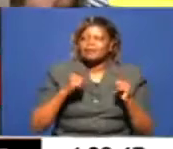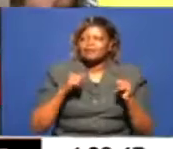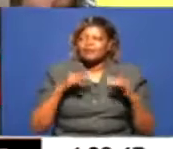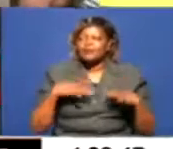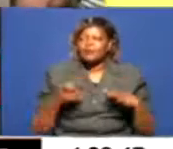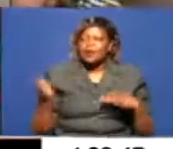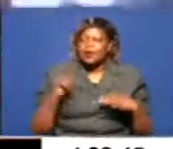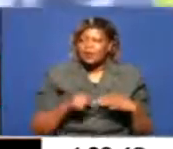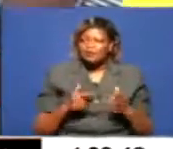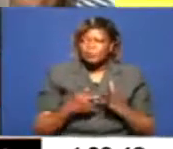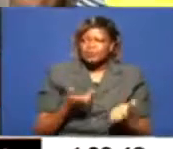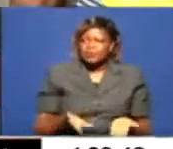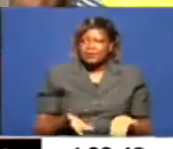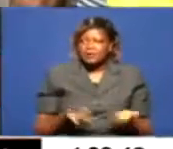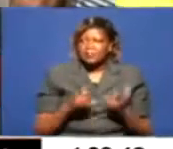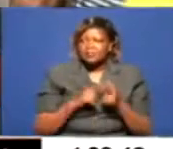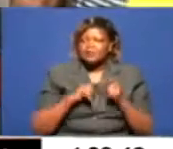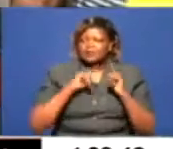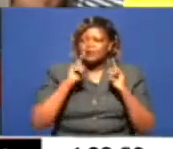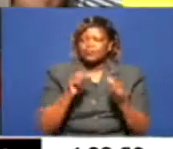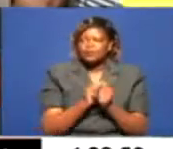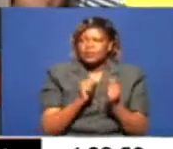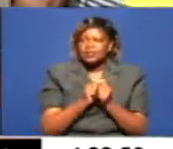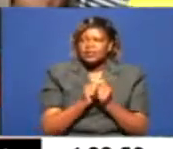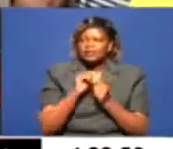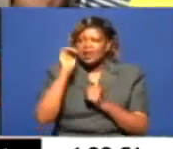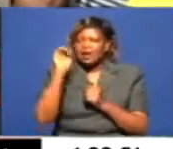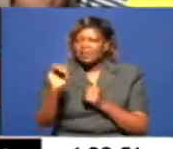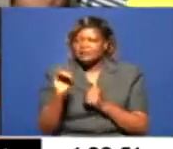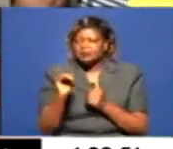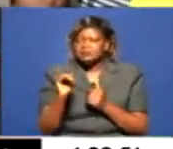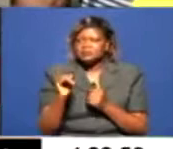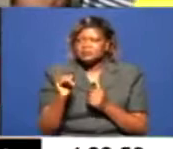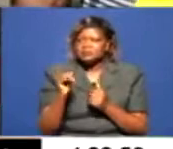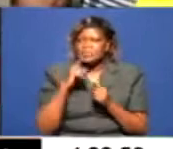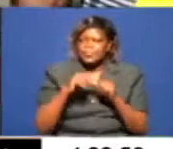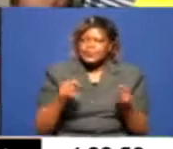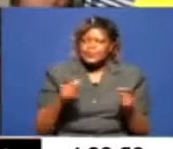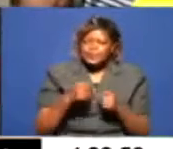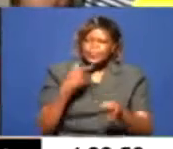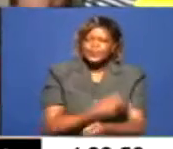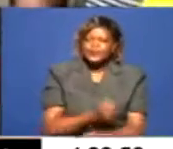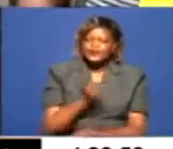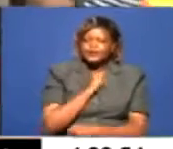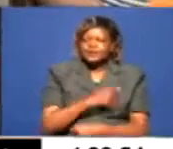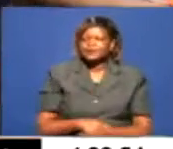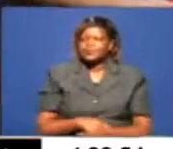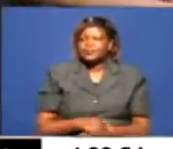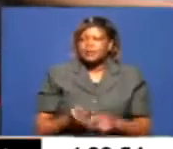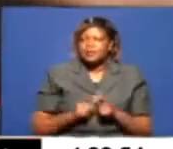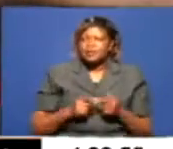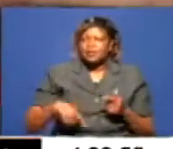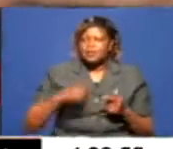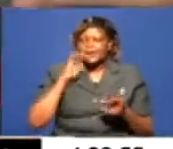kwa masaa hizi, hata tukienda na wewe pale, nikiuliza utaona watatoa message ya kwamba amechanjwa. Sasa hata sisi